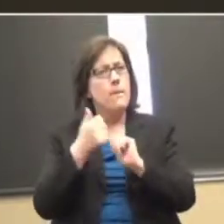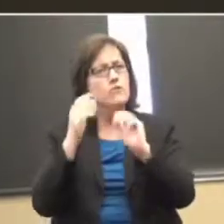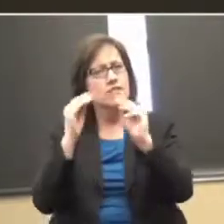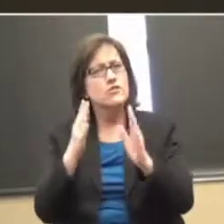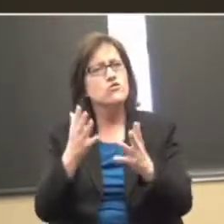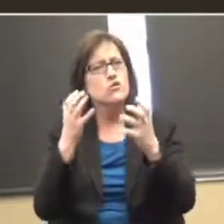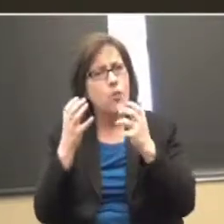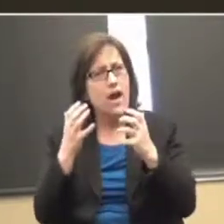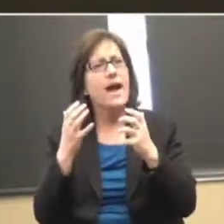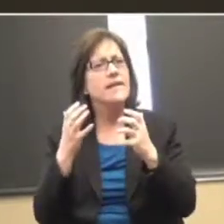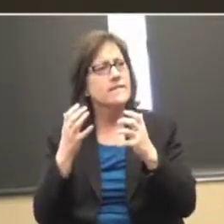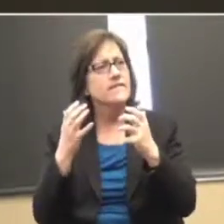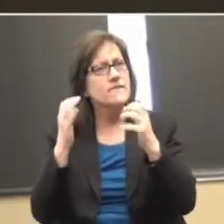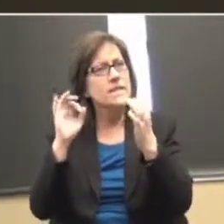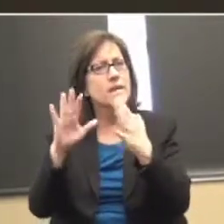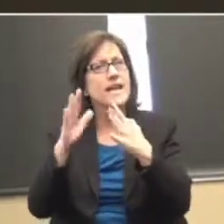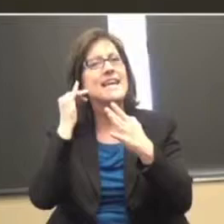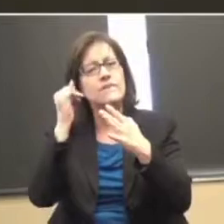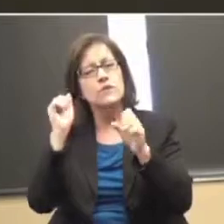if it can be done in an effective way.